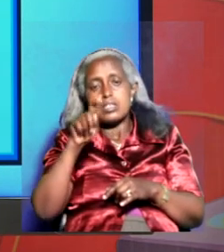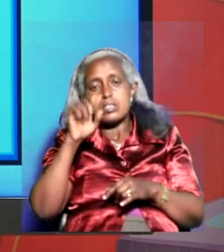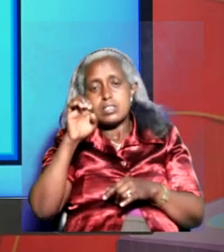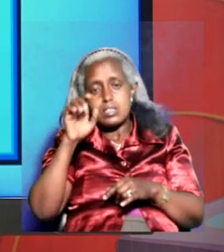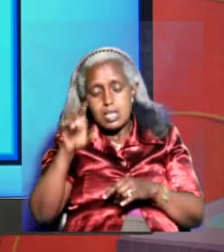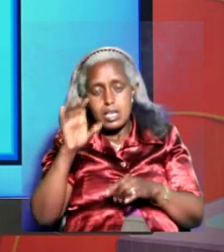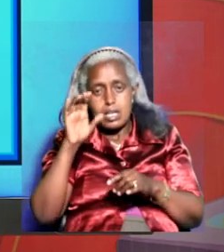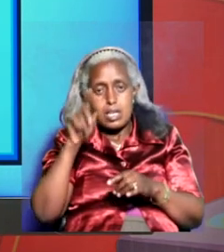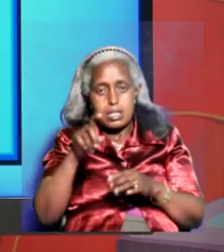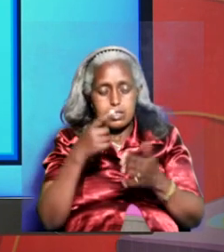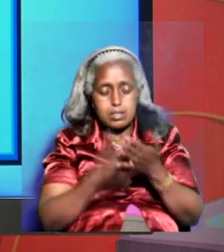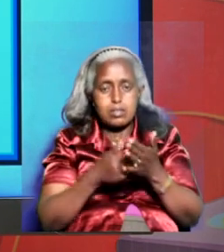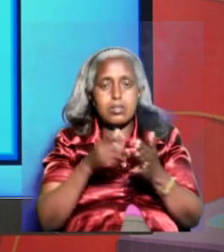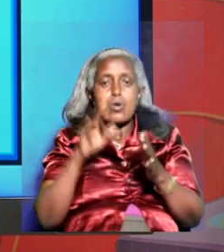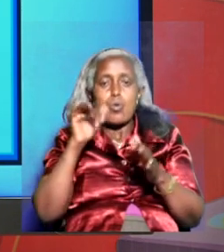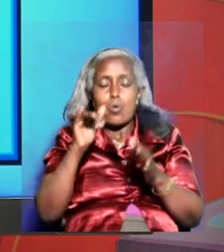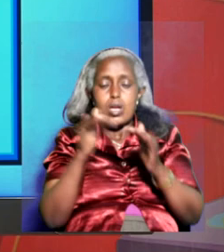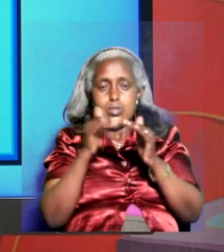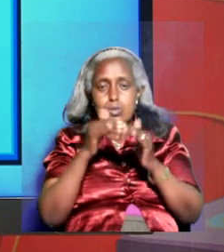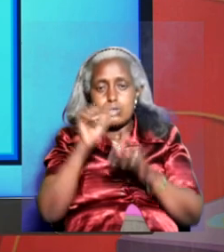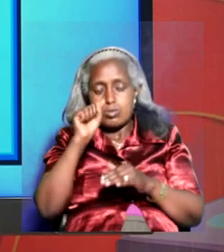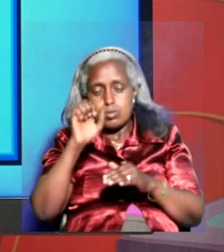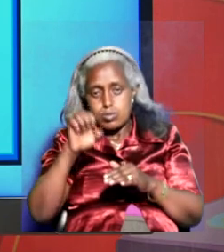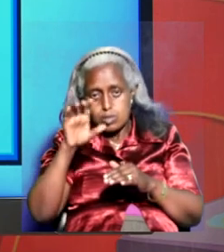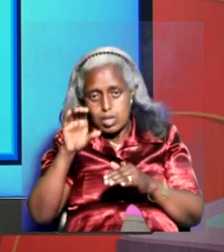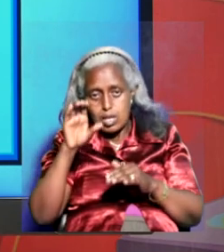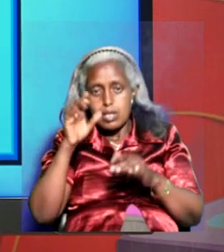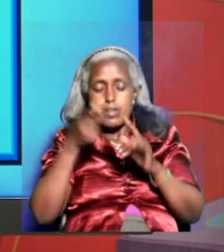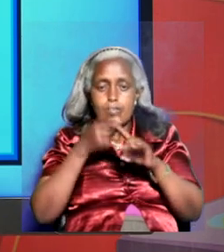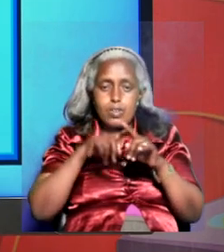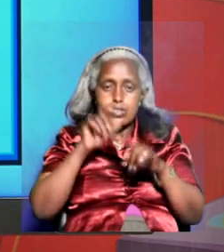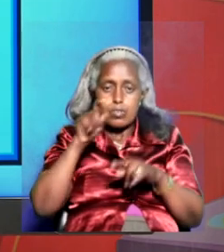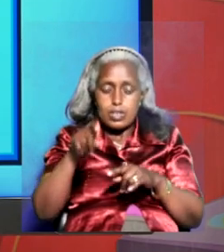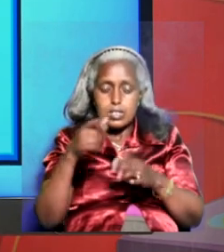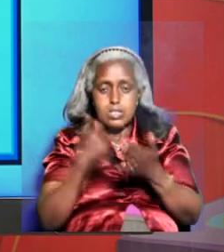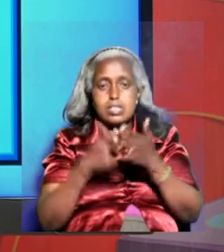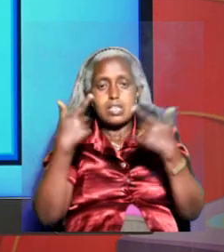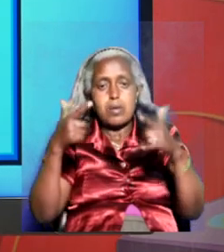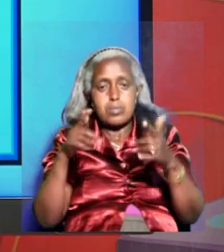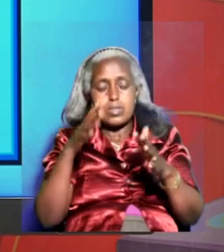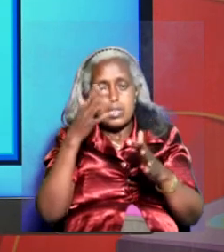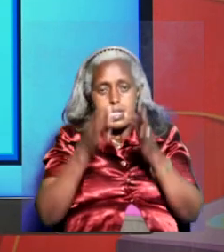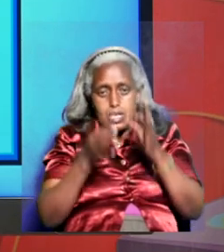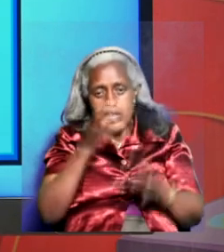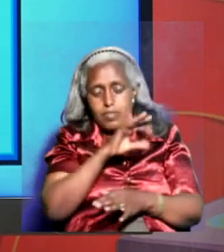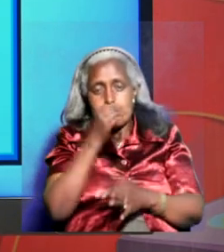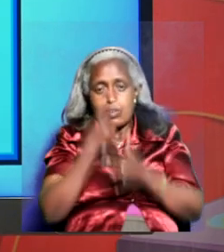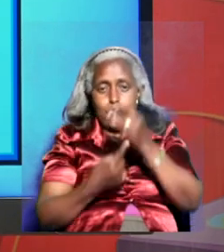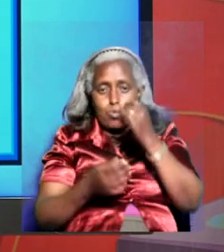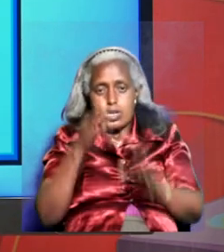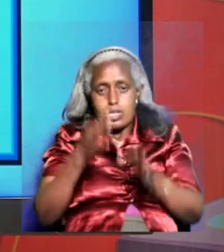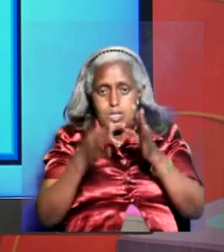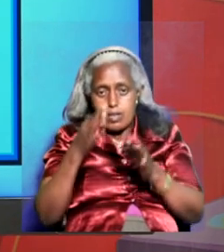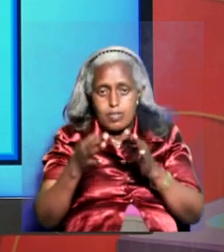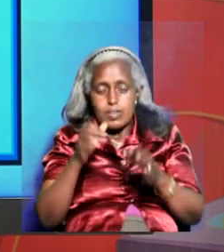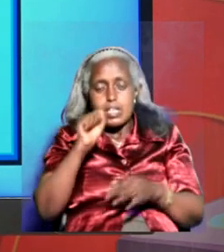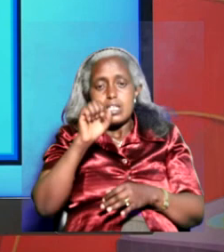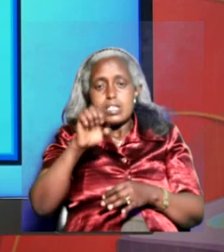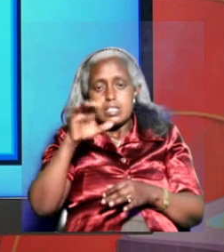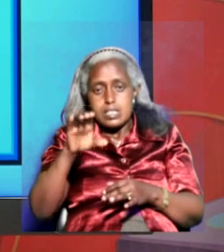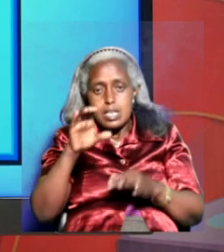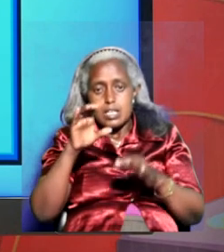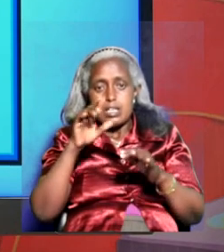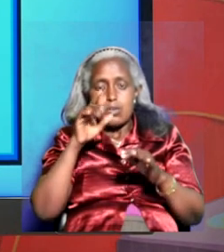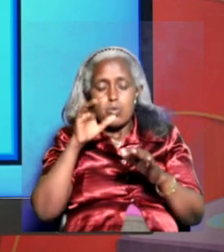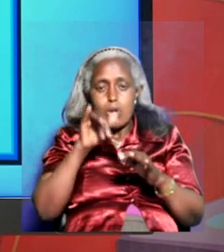by this form, y is equal to sec inverse of x, and this happens if and only if sec y gives you x, sec y gives you